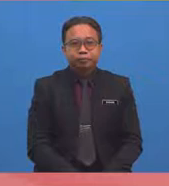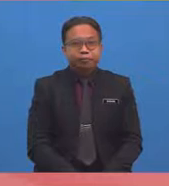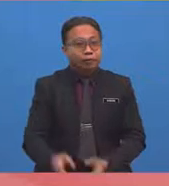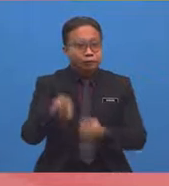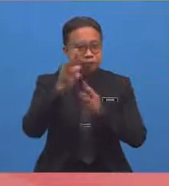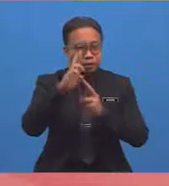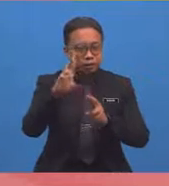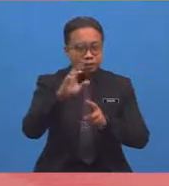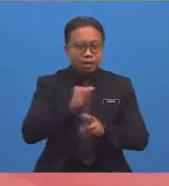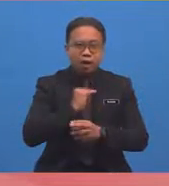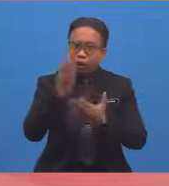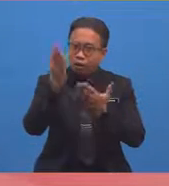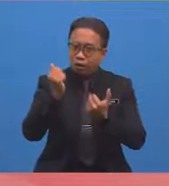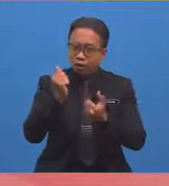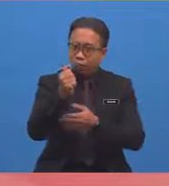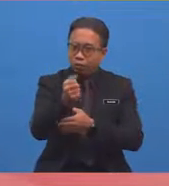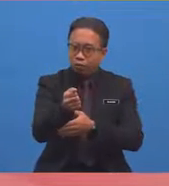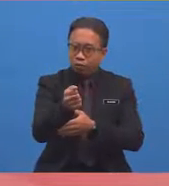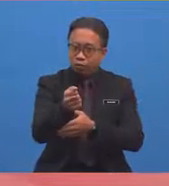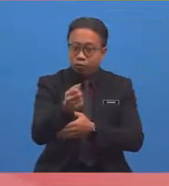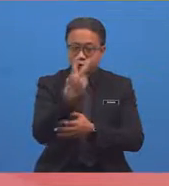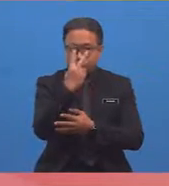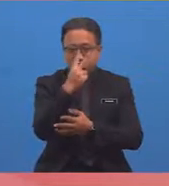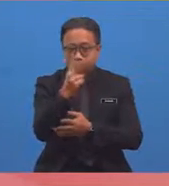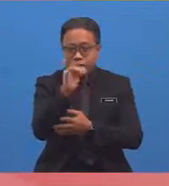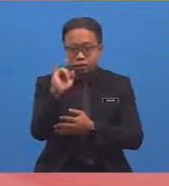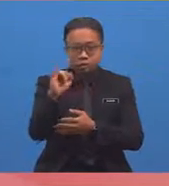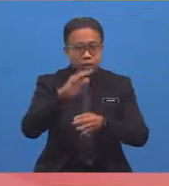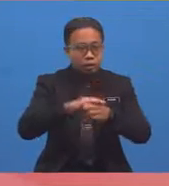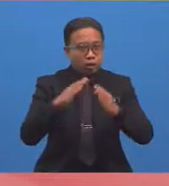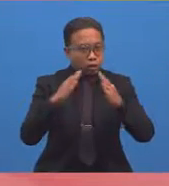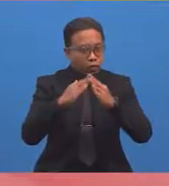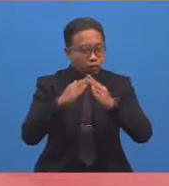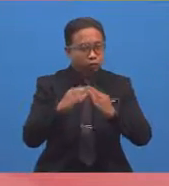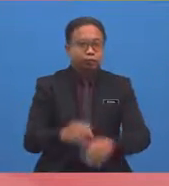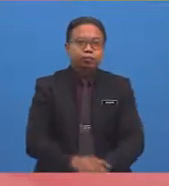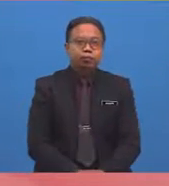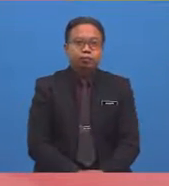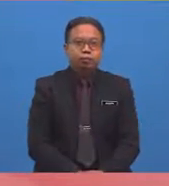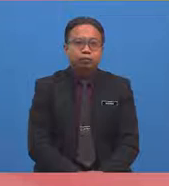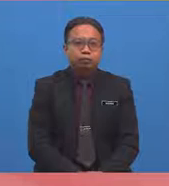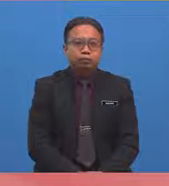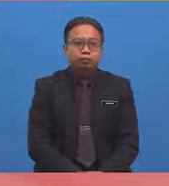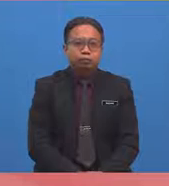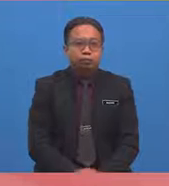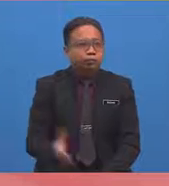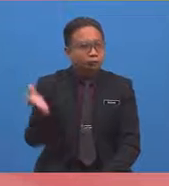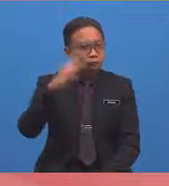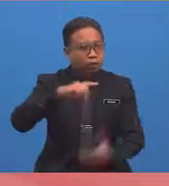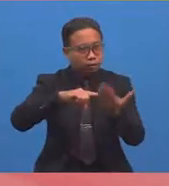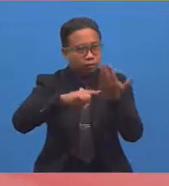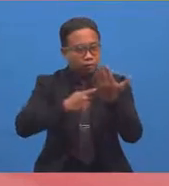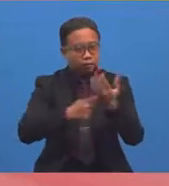ready, I hope that you're the ones who are watching at home are ready as well. So yay, let's